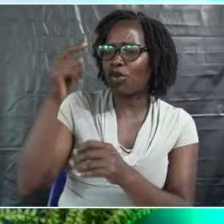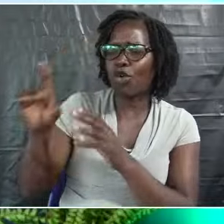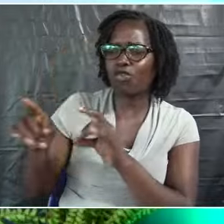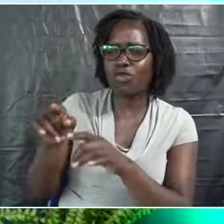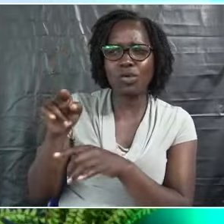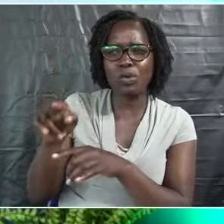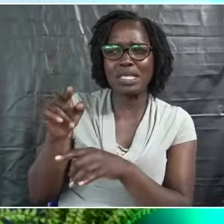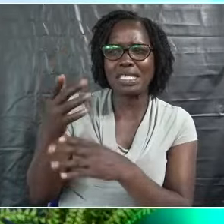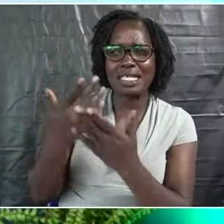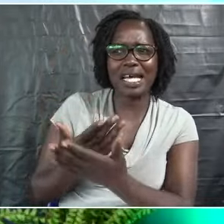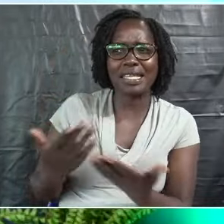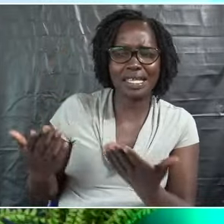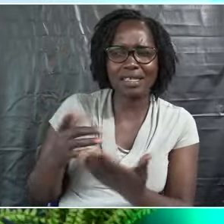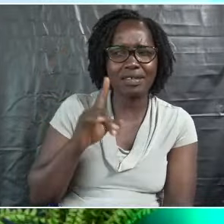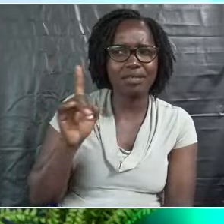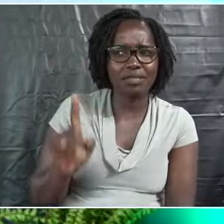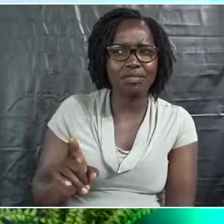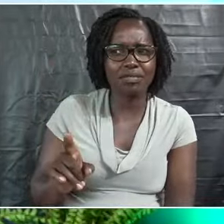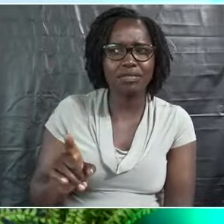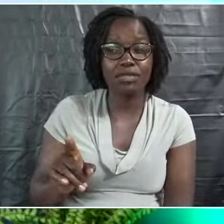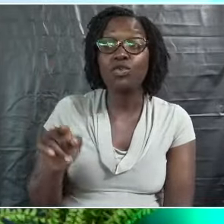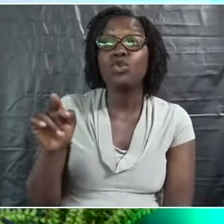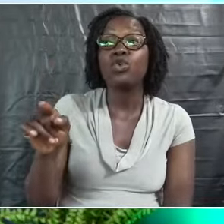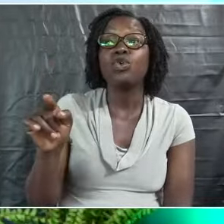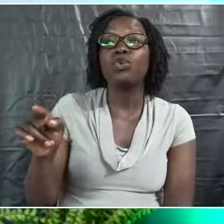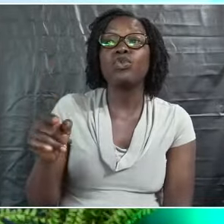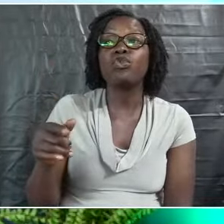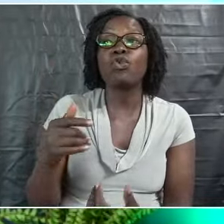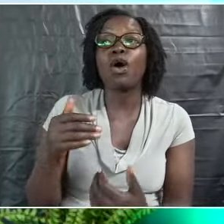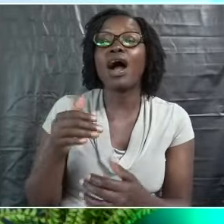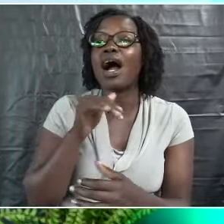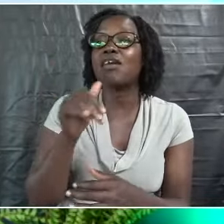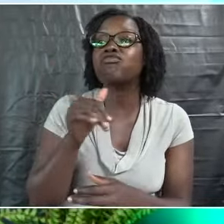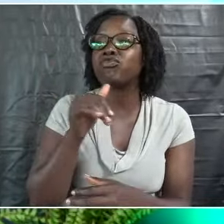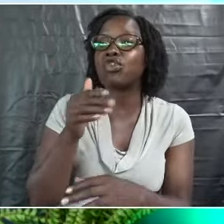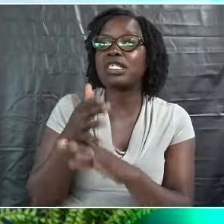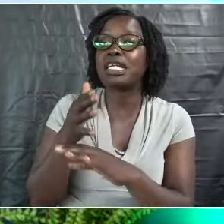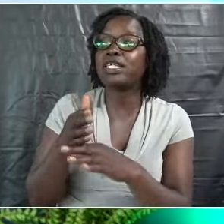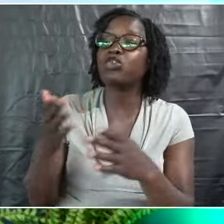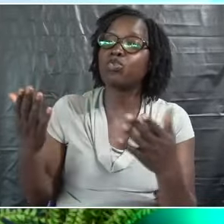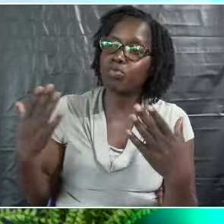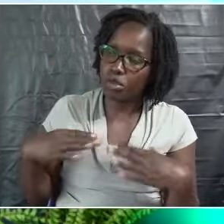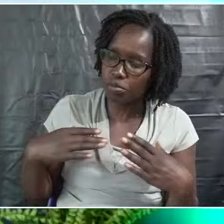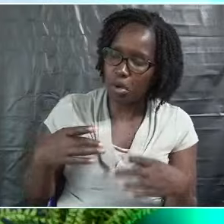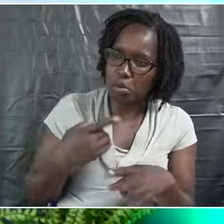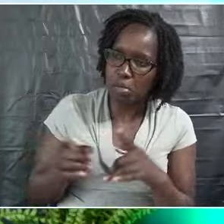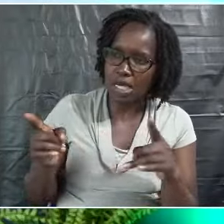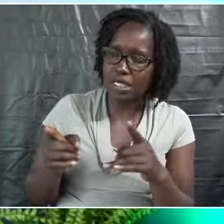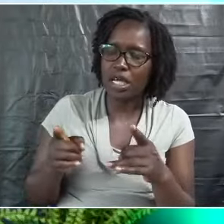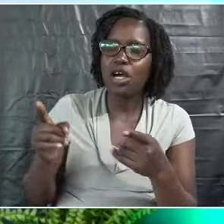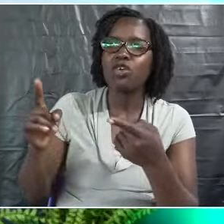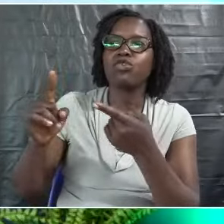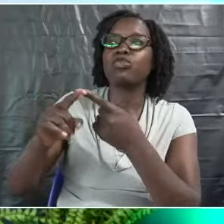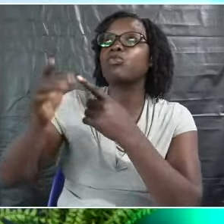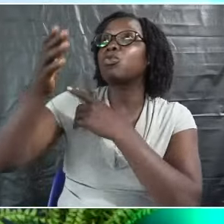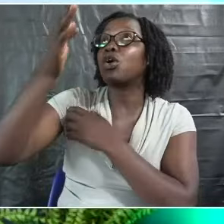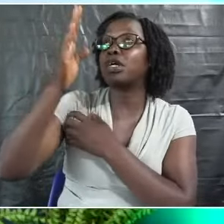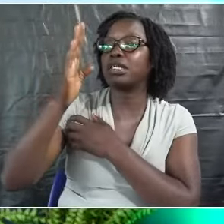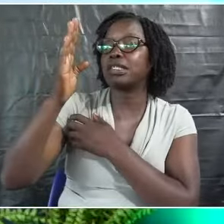such a thing? You have not lied just to human beings, but to